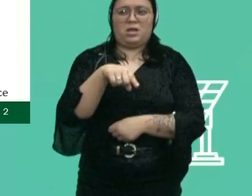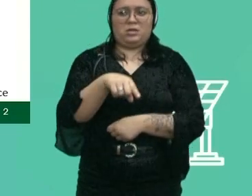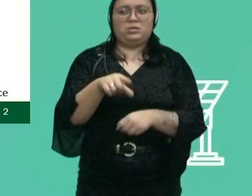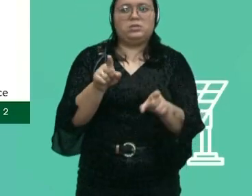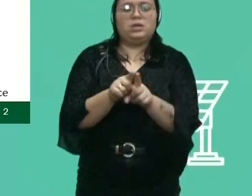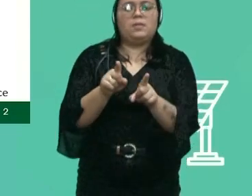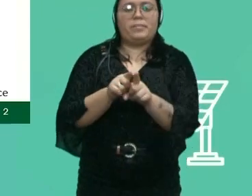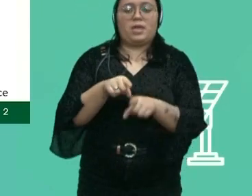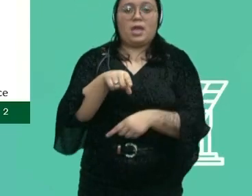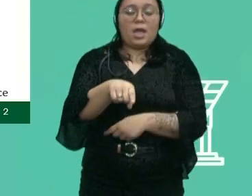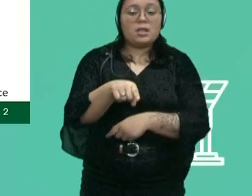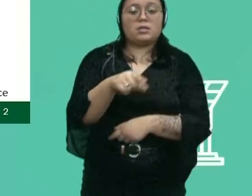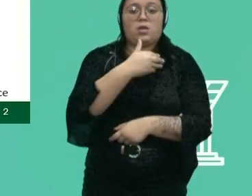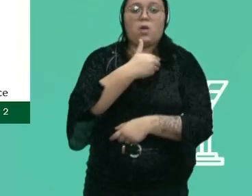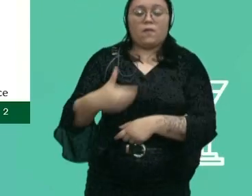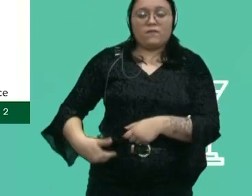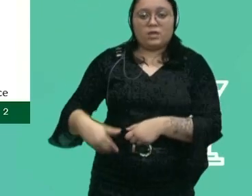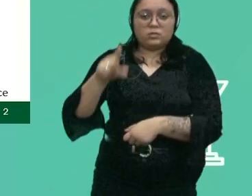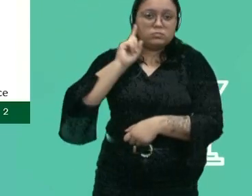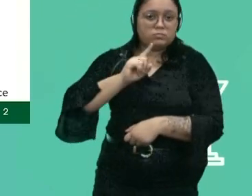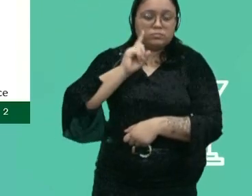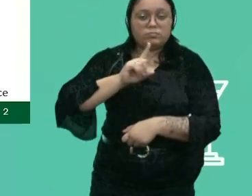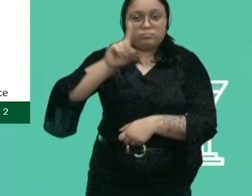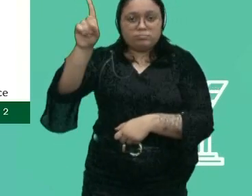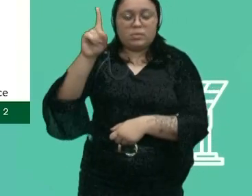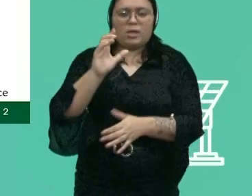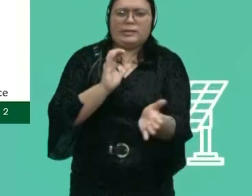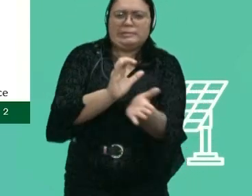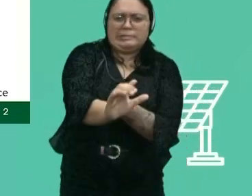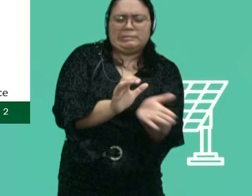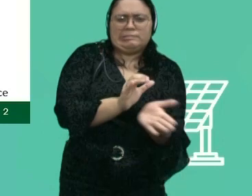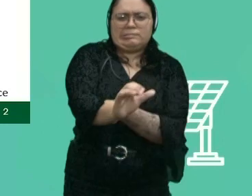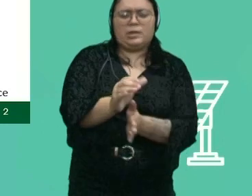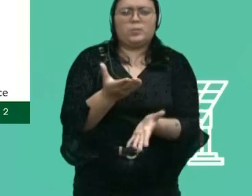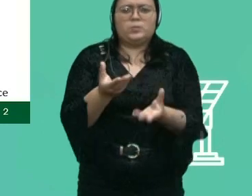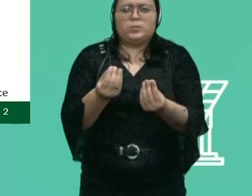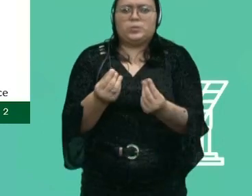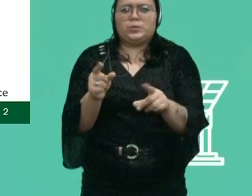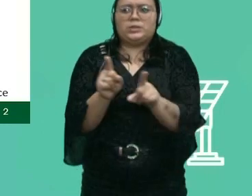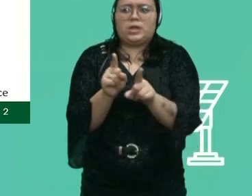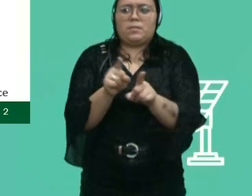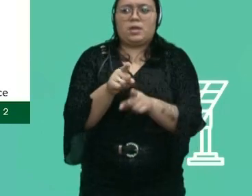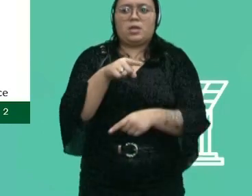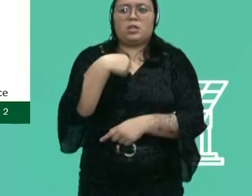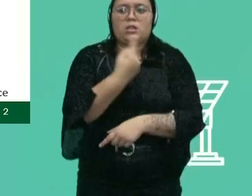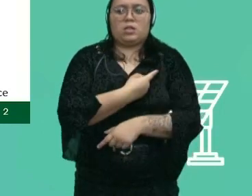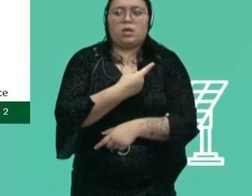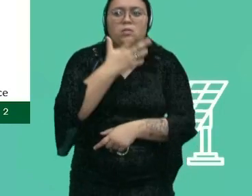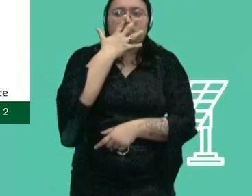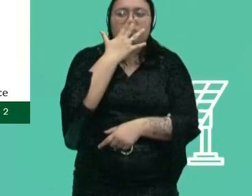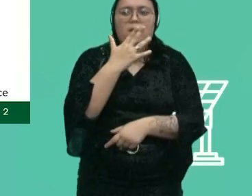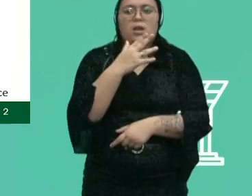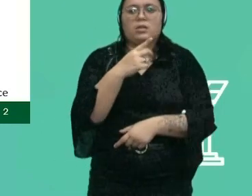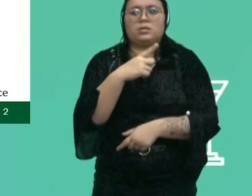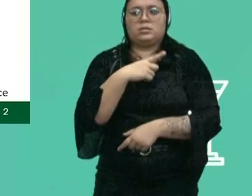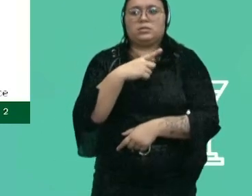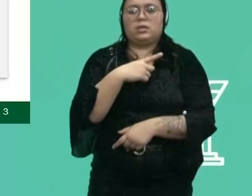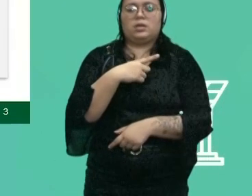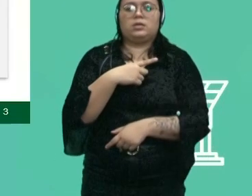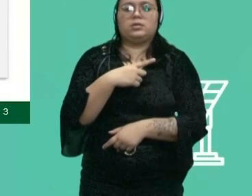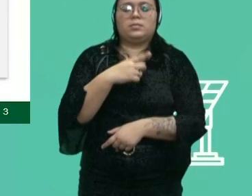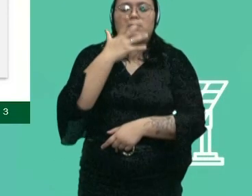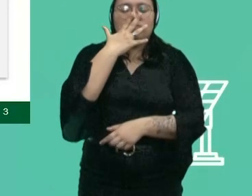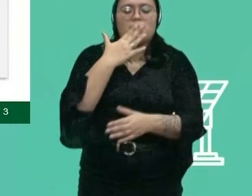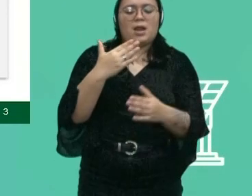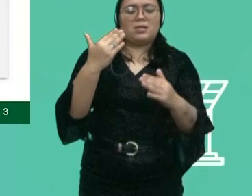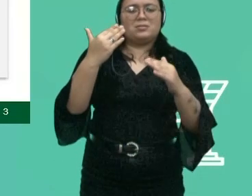will impact disadvantaged communities, so those who've historically experienced energy injustice. So hydrogen is one